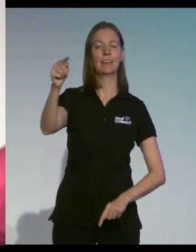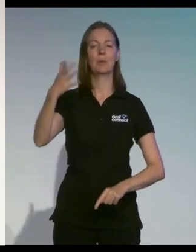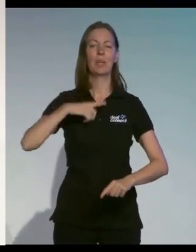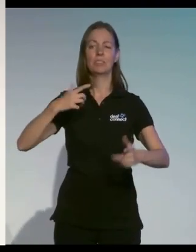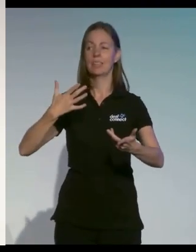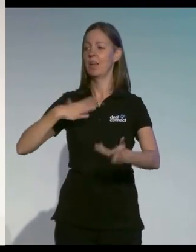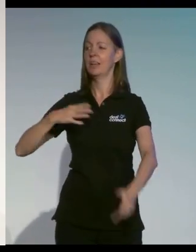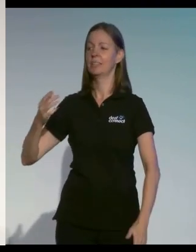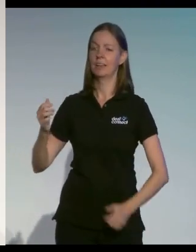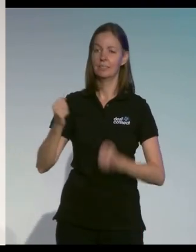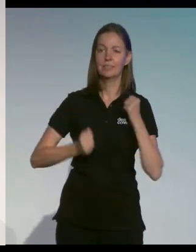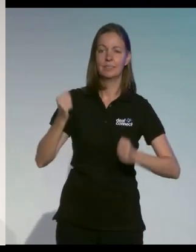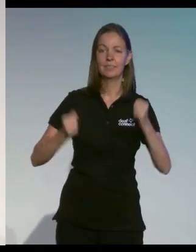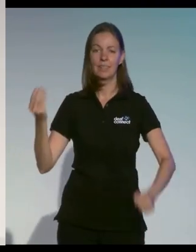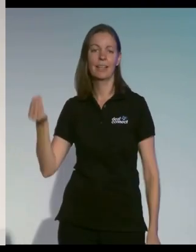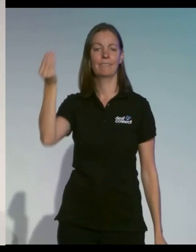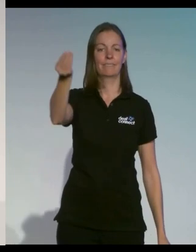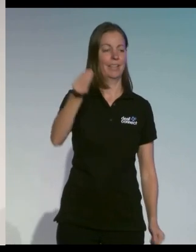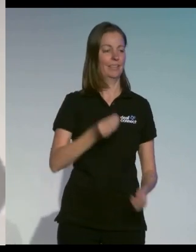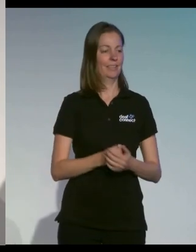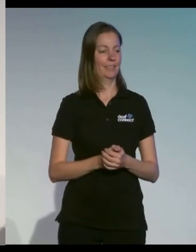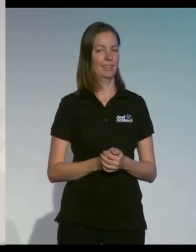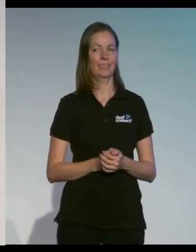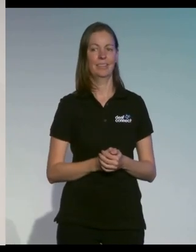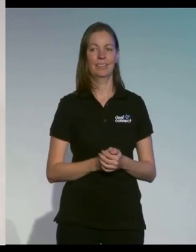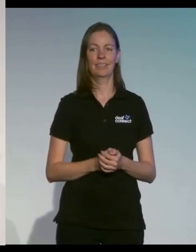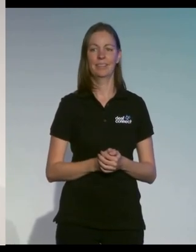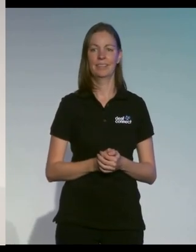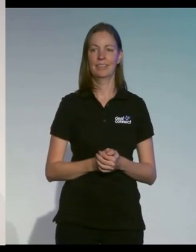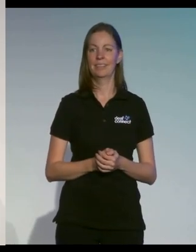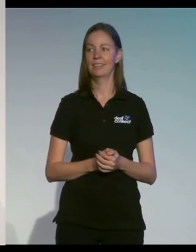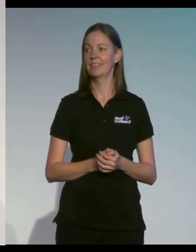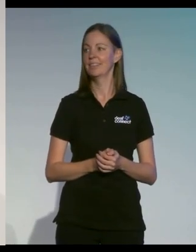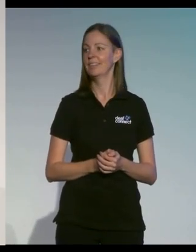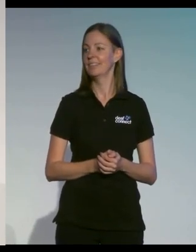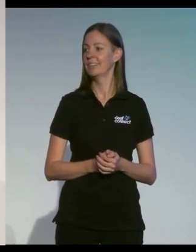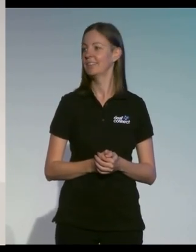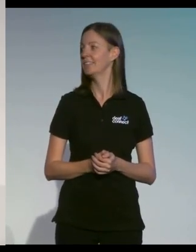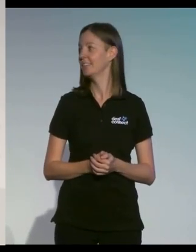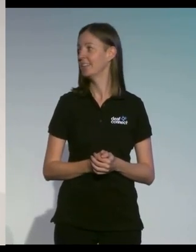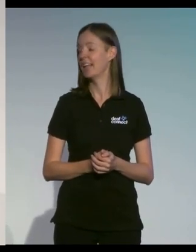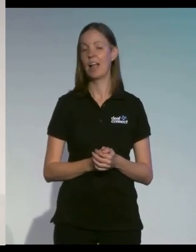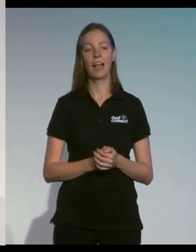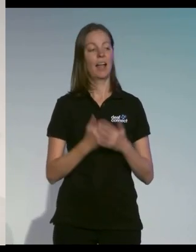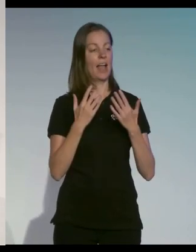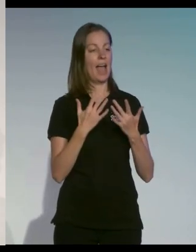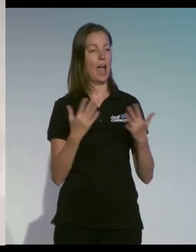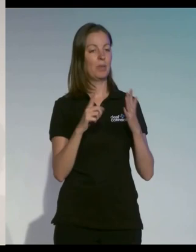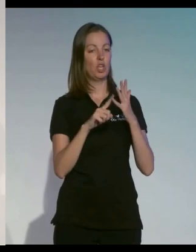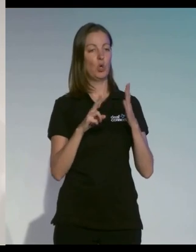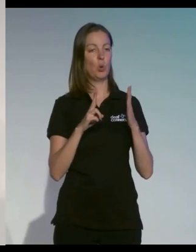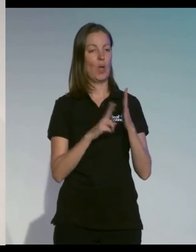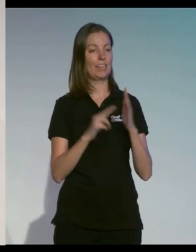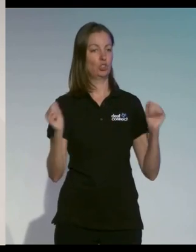you, because I throw really badly. Okay, how many UN